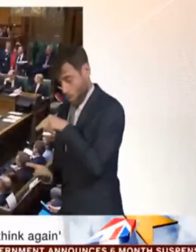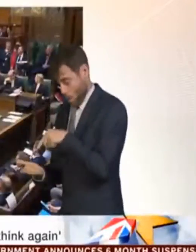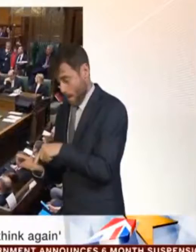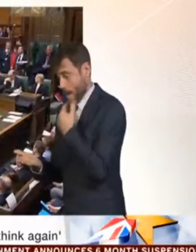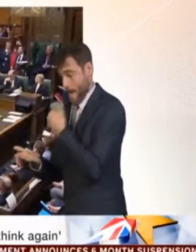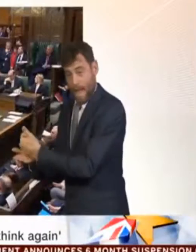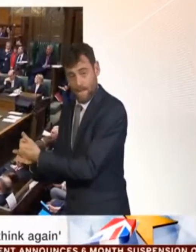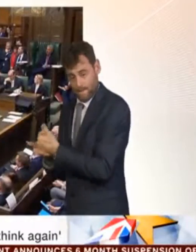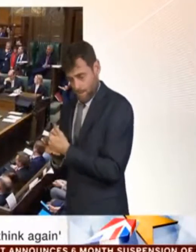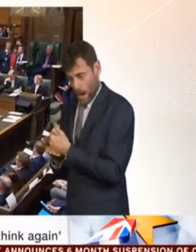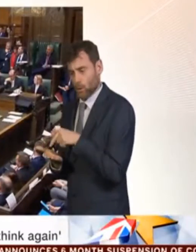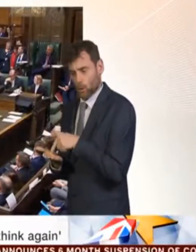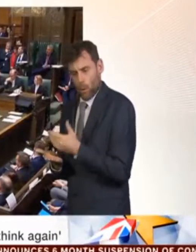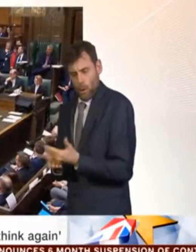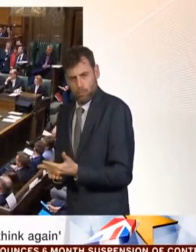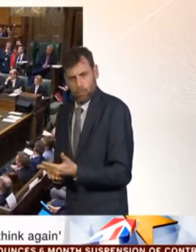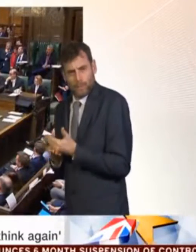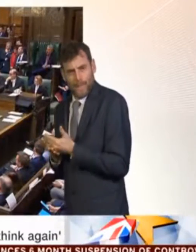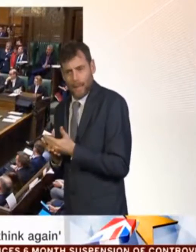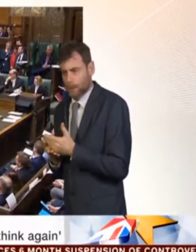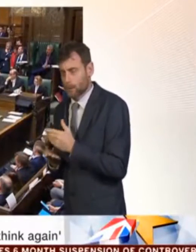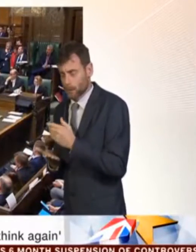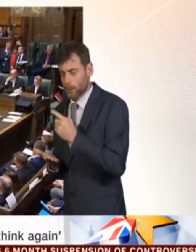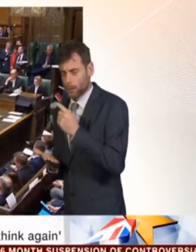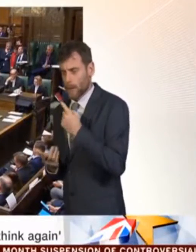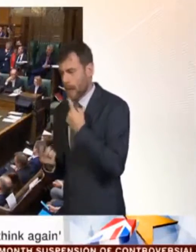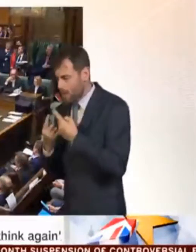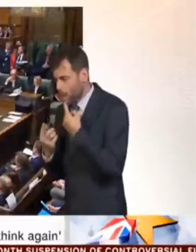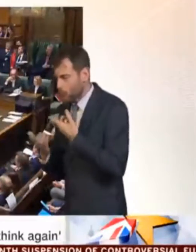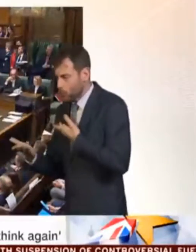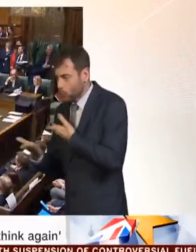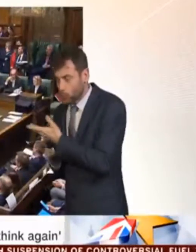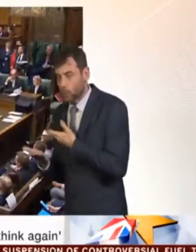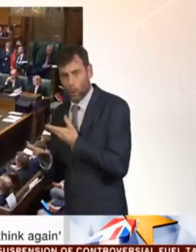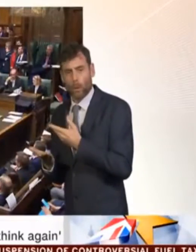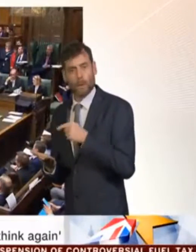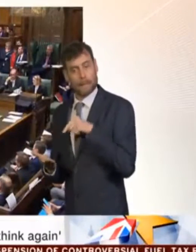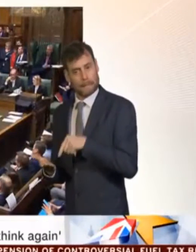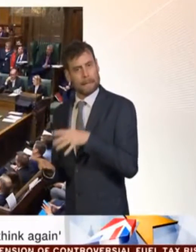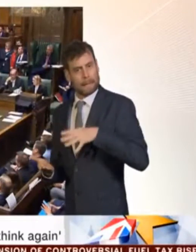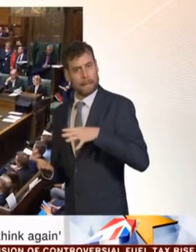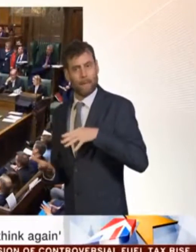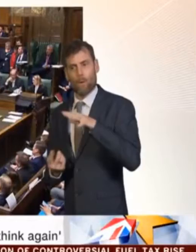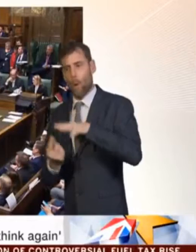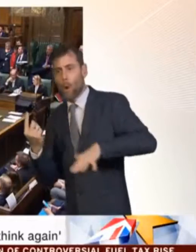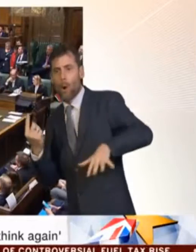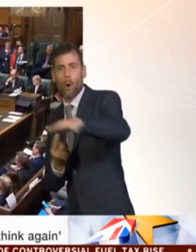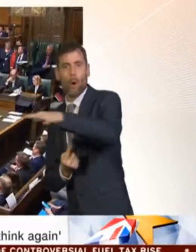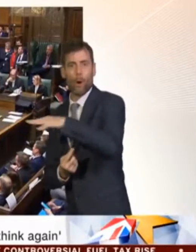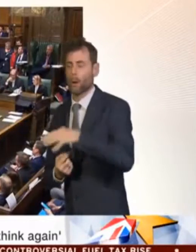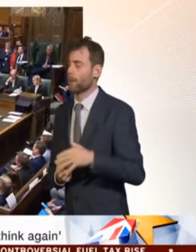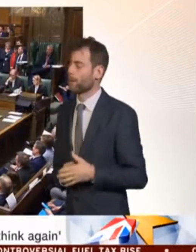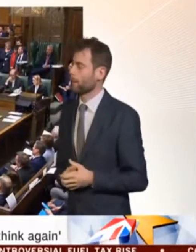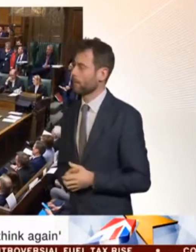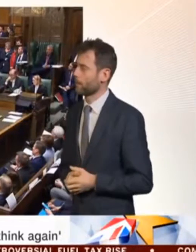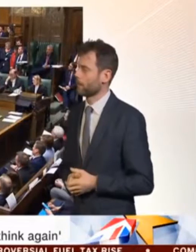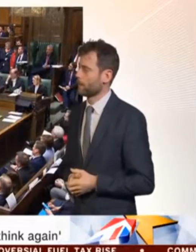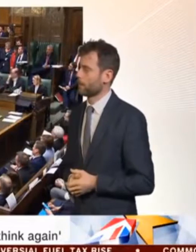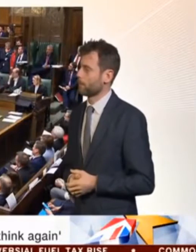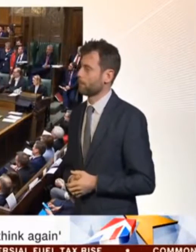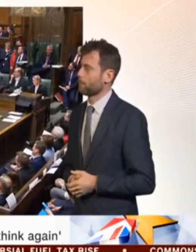I'm very grateful to the leader for giving way. Does she share my disquiet with some of the sincerity spoken by